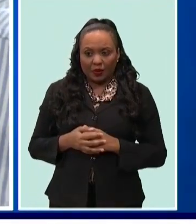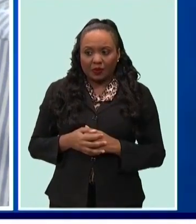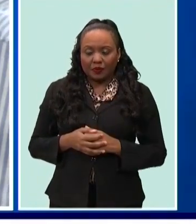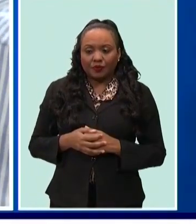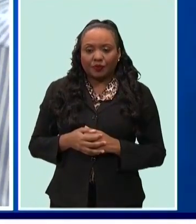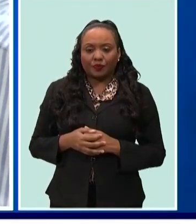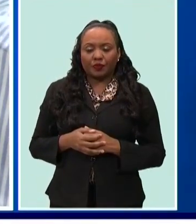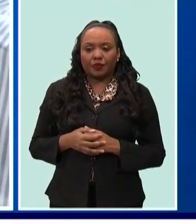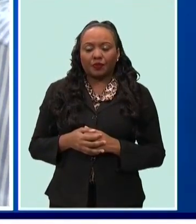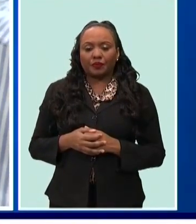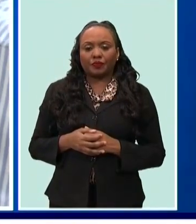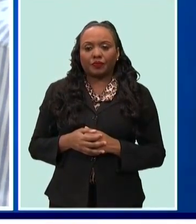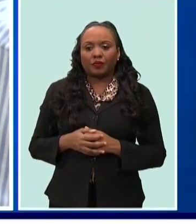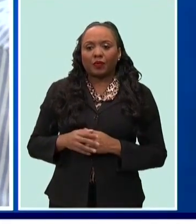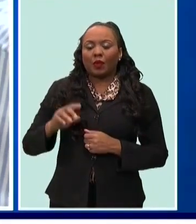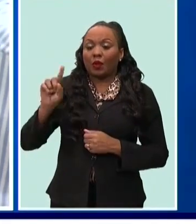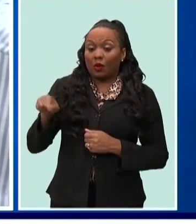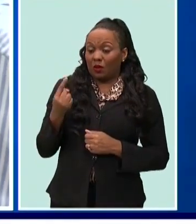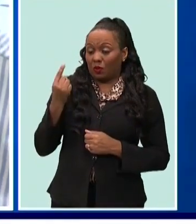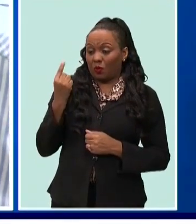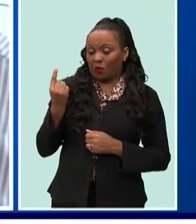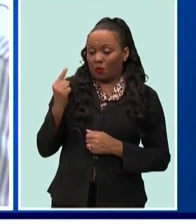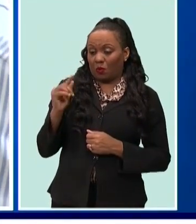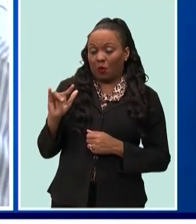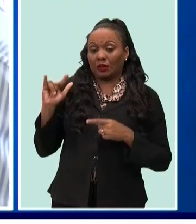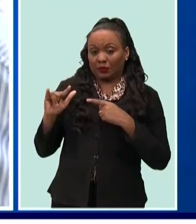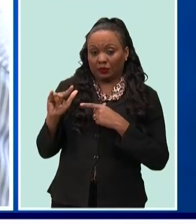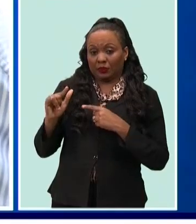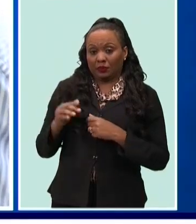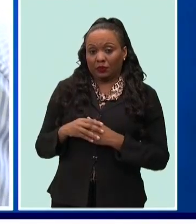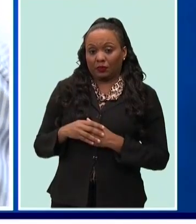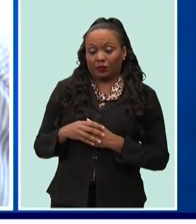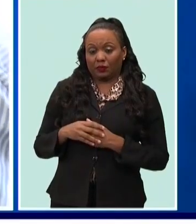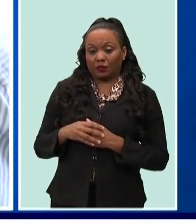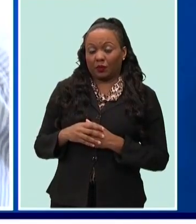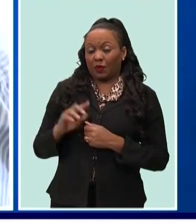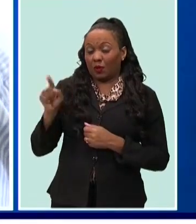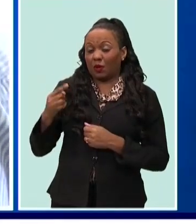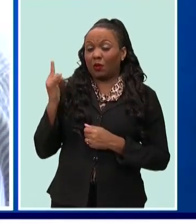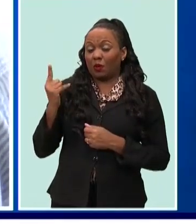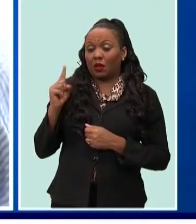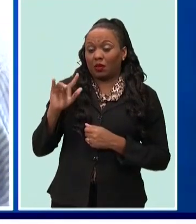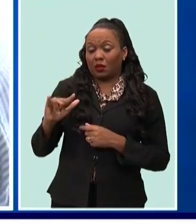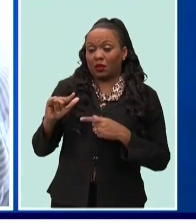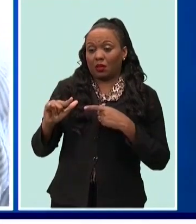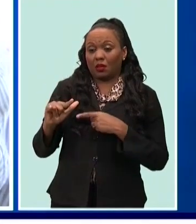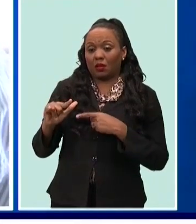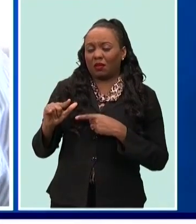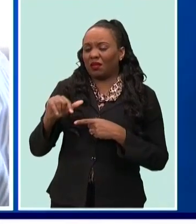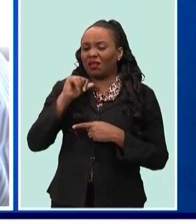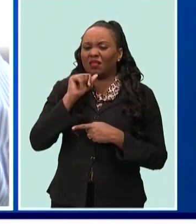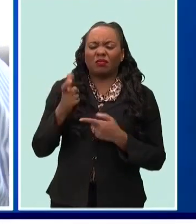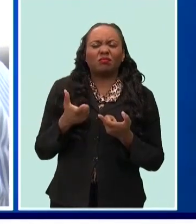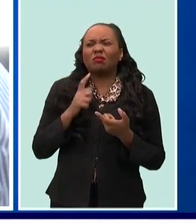is only one carrier that operates the flights and it's technically only one aircraft on the ground, we don't expect any